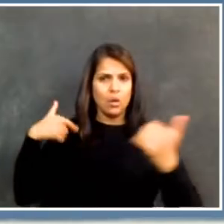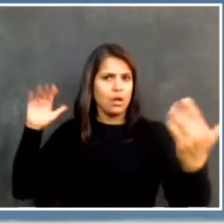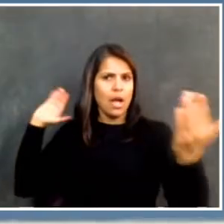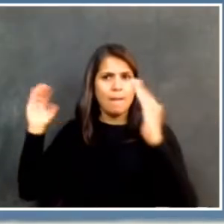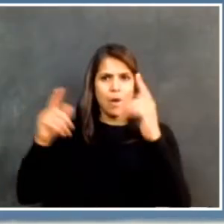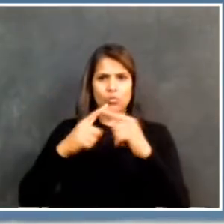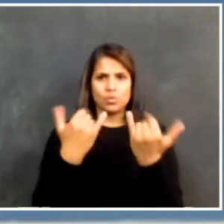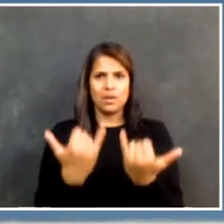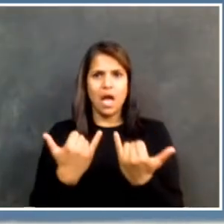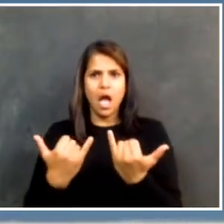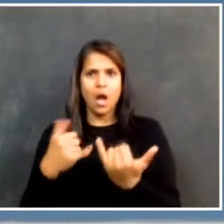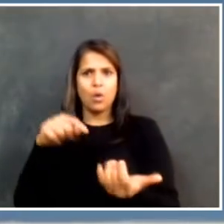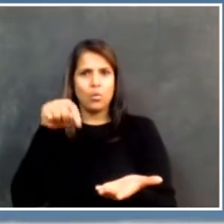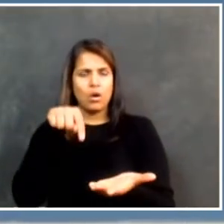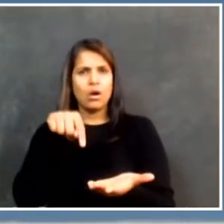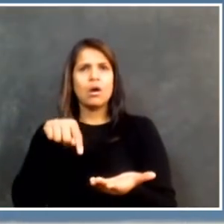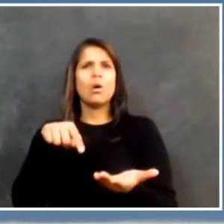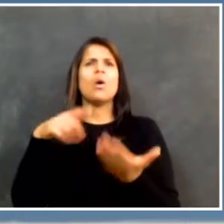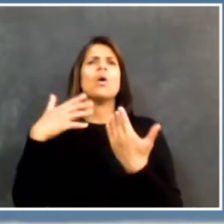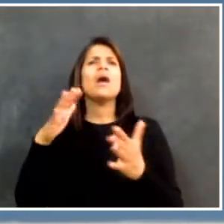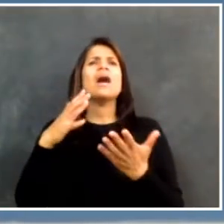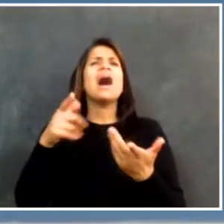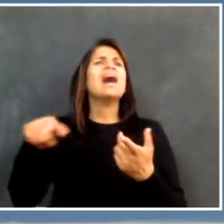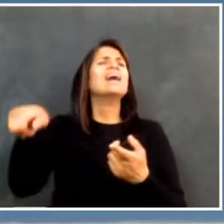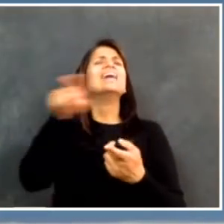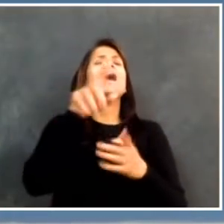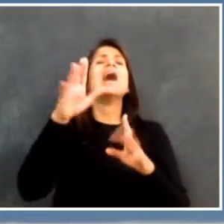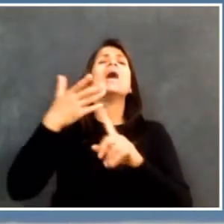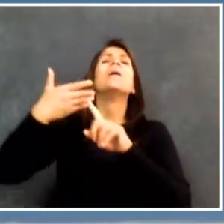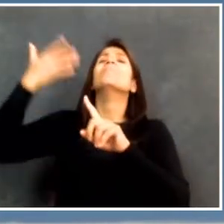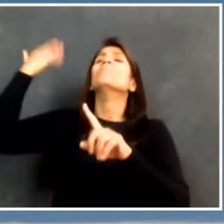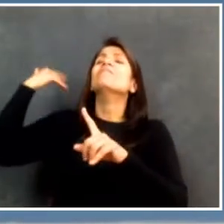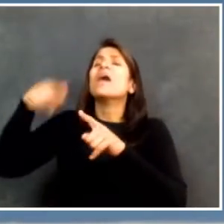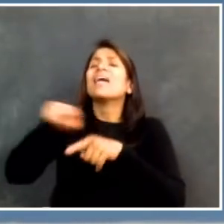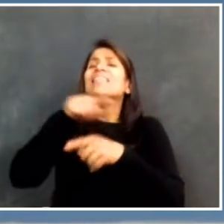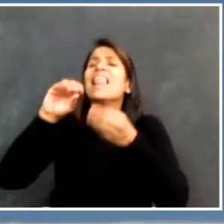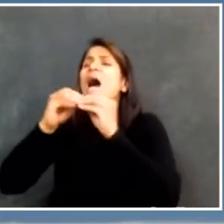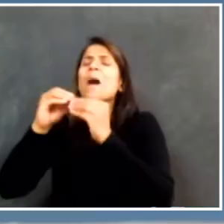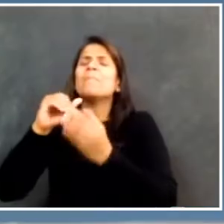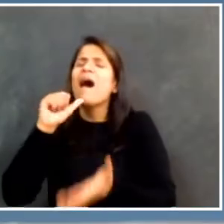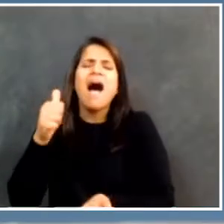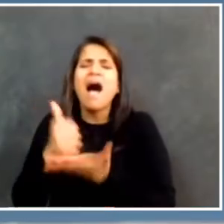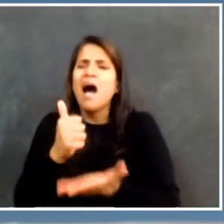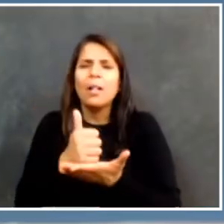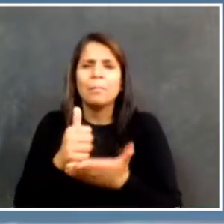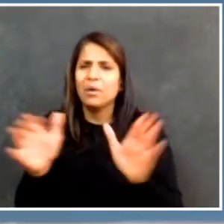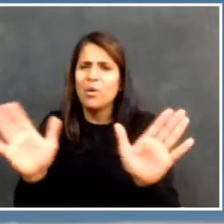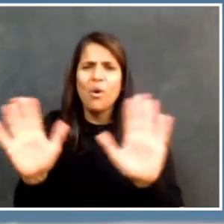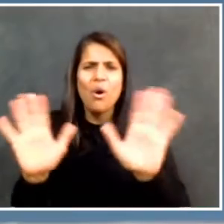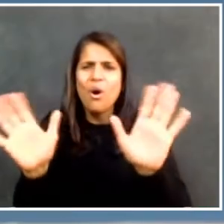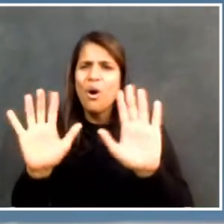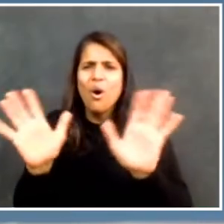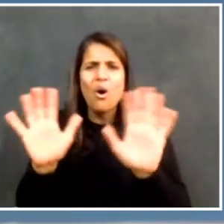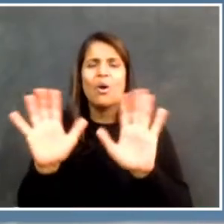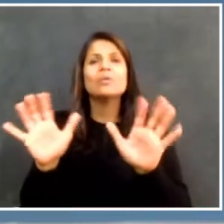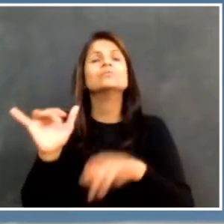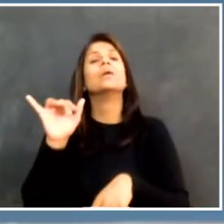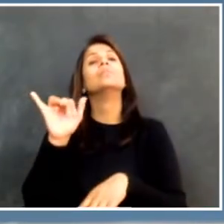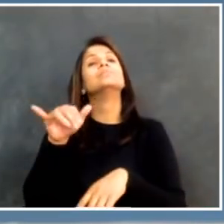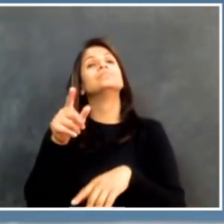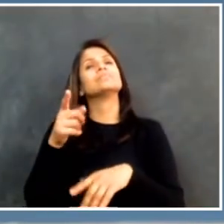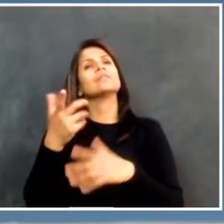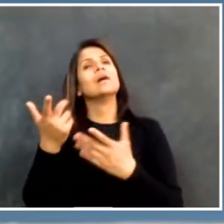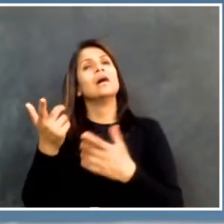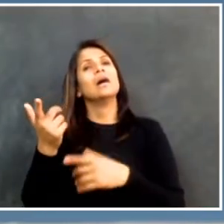that these were individuals who were seen in the hospital or the emergency room